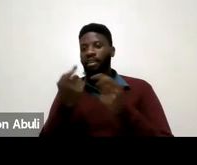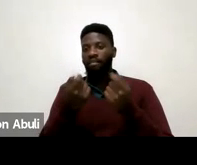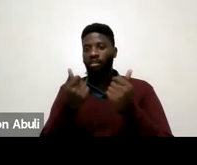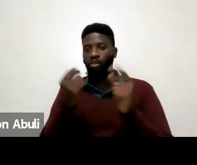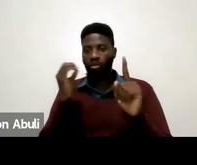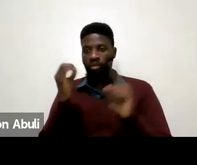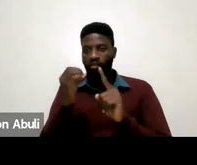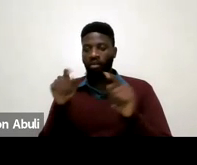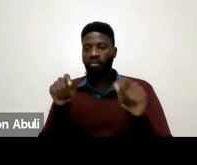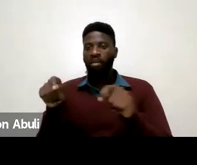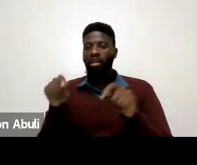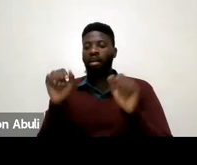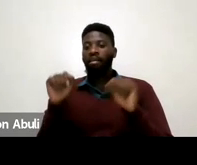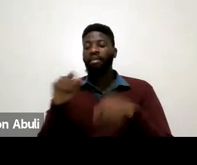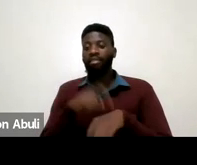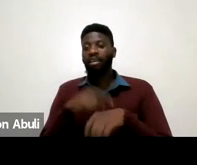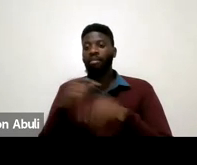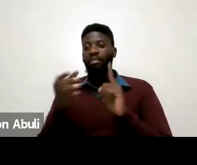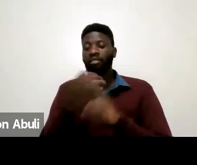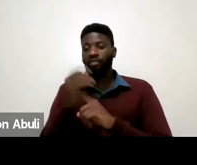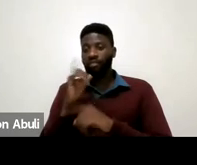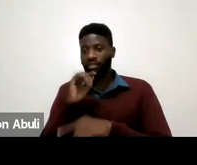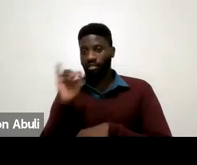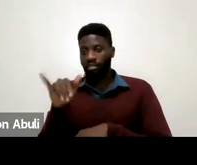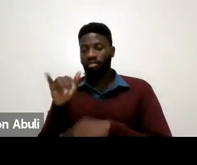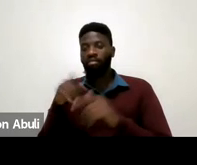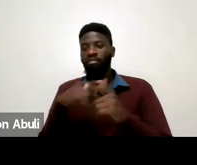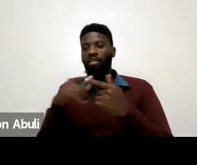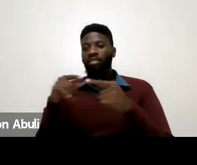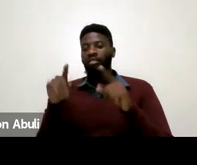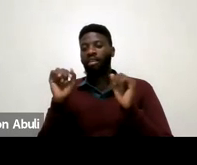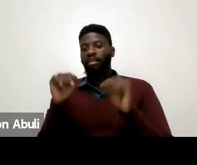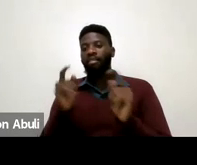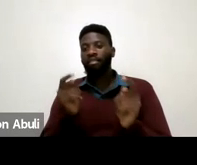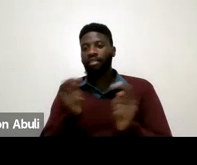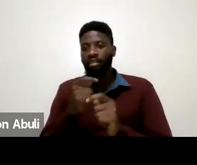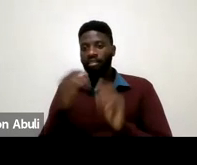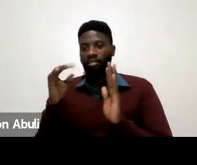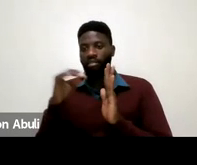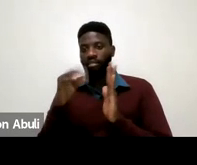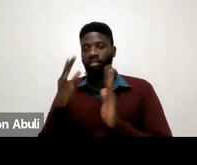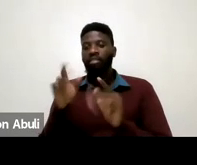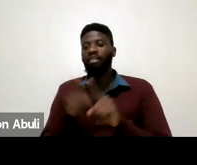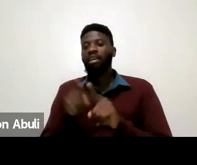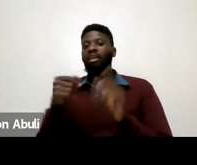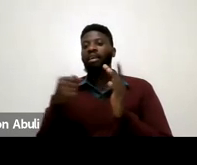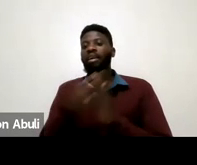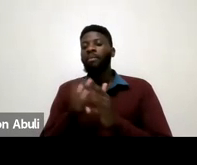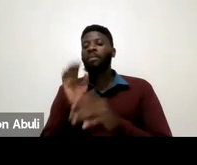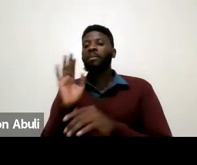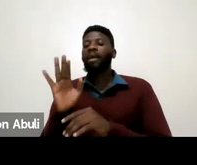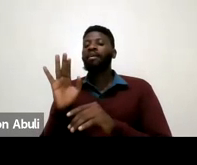objectives, and then by having reasonable, manageable objectives, you can be able to track the indicators and your impact can be felt. You can